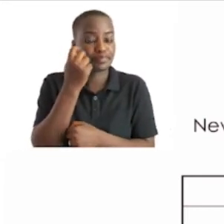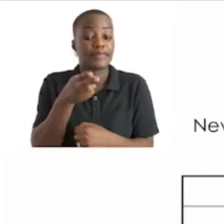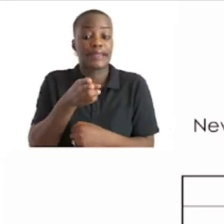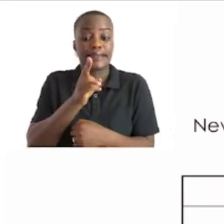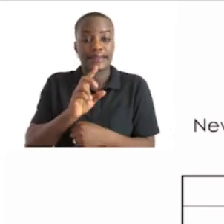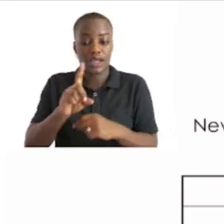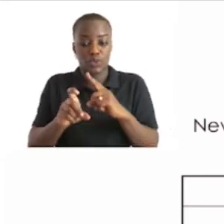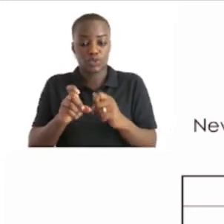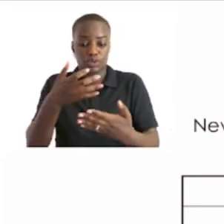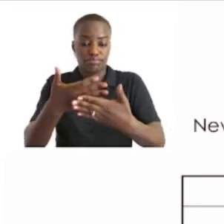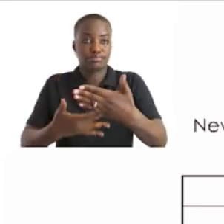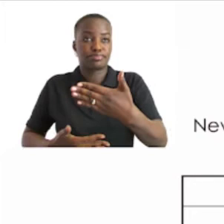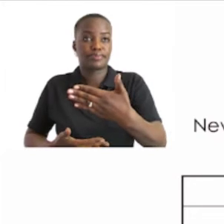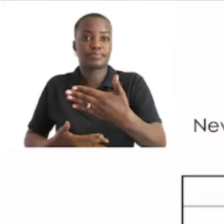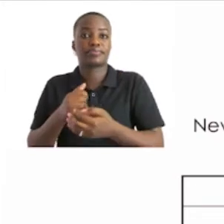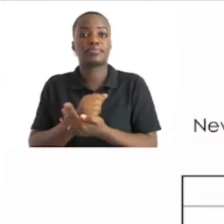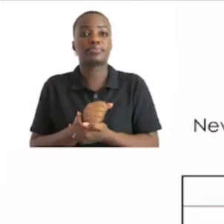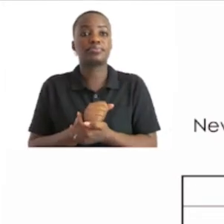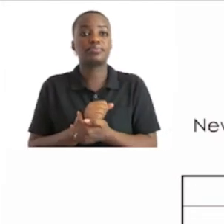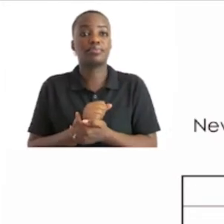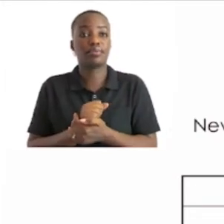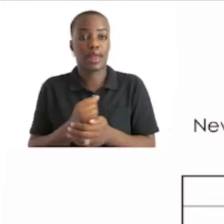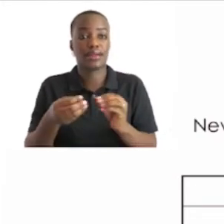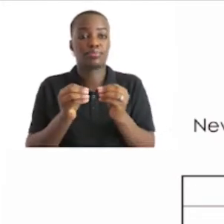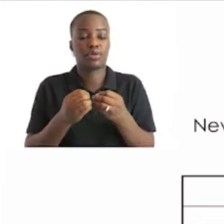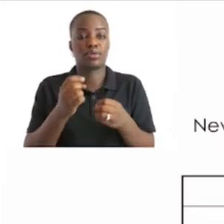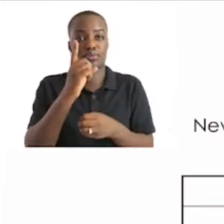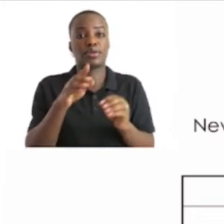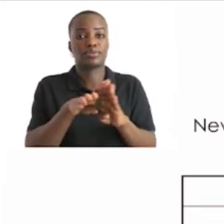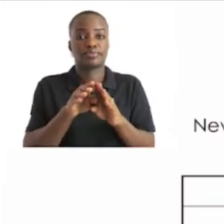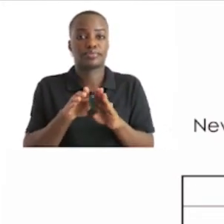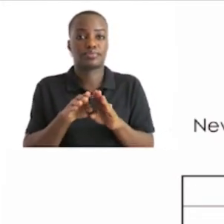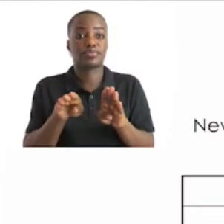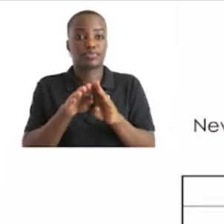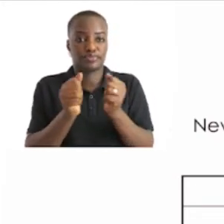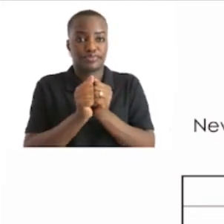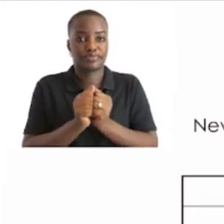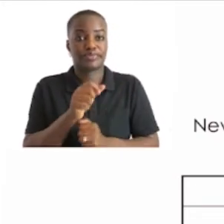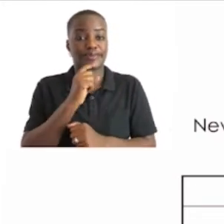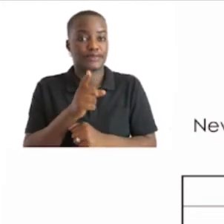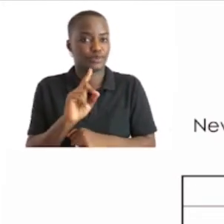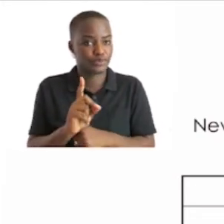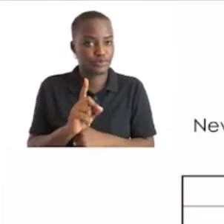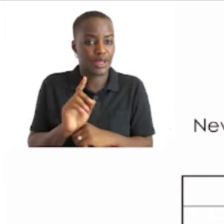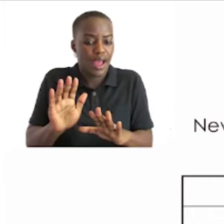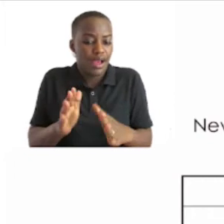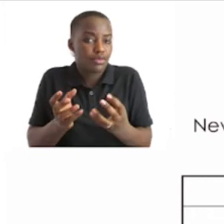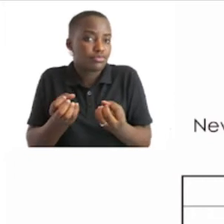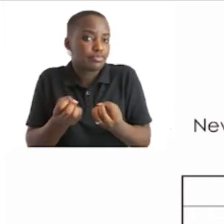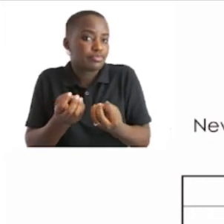questions below. We are going to do number 1 together. Number 1 reads, how many